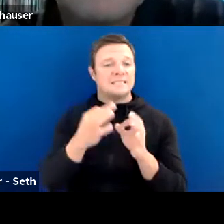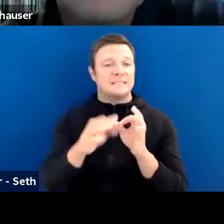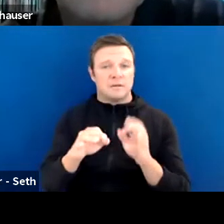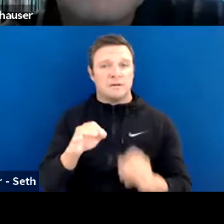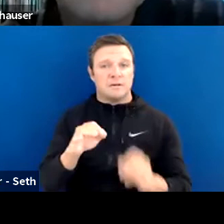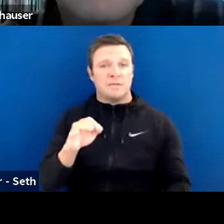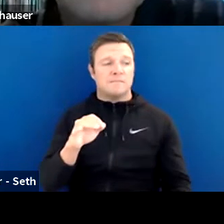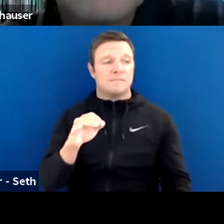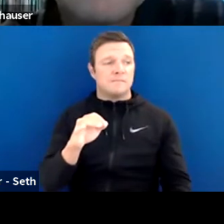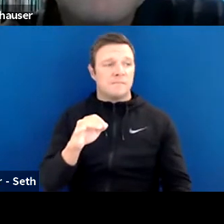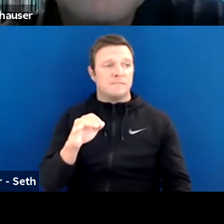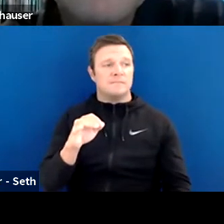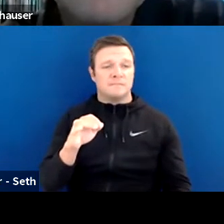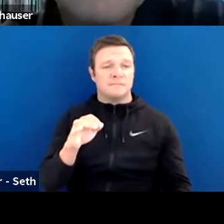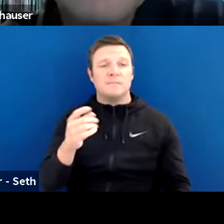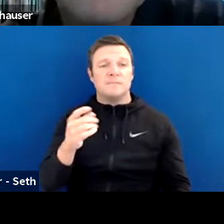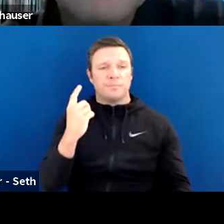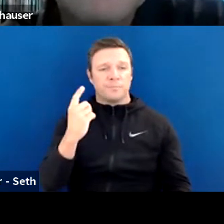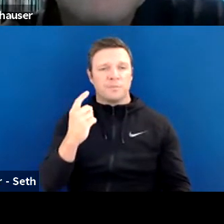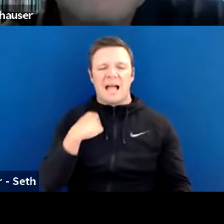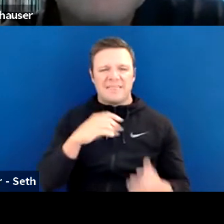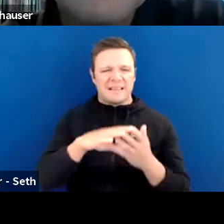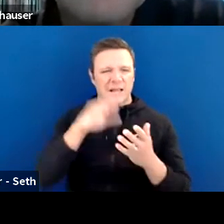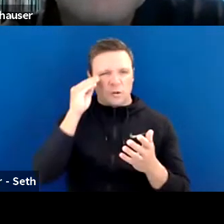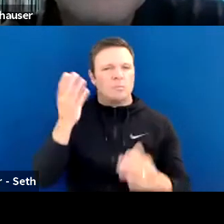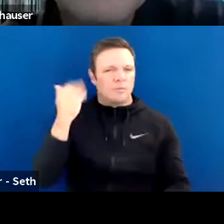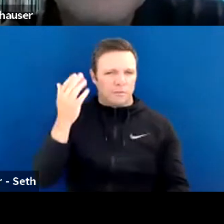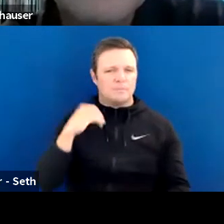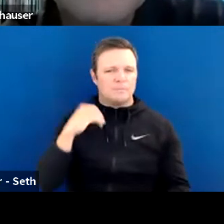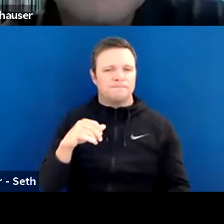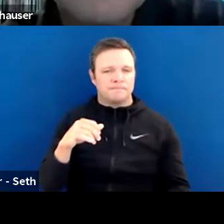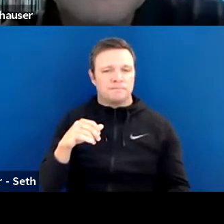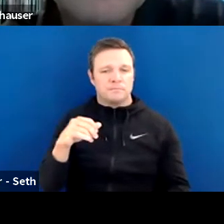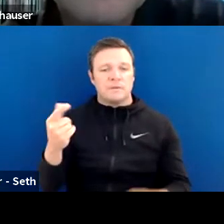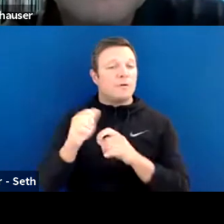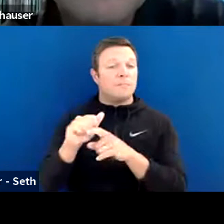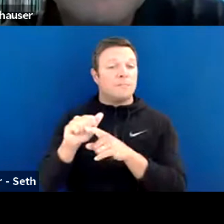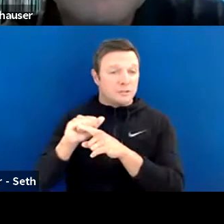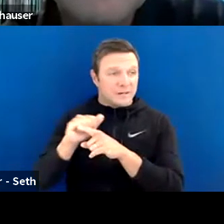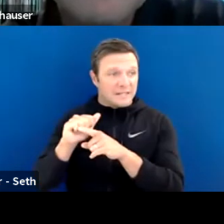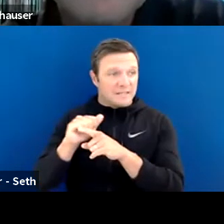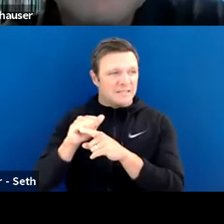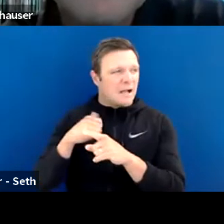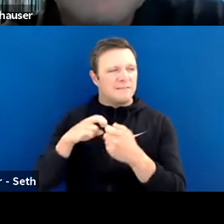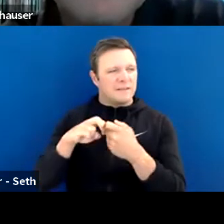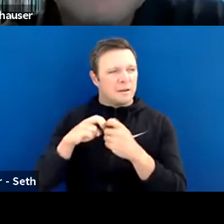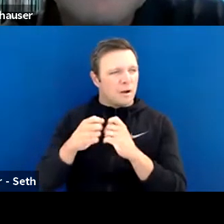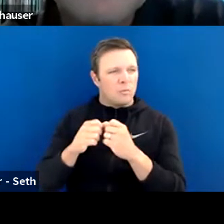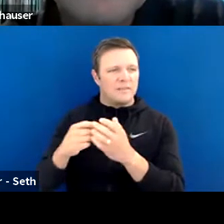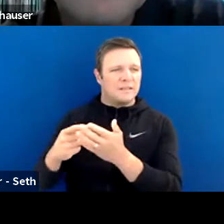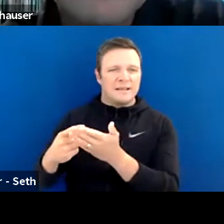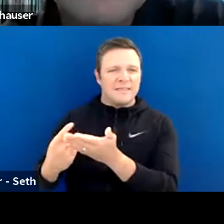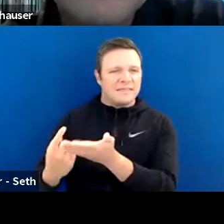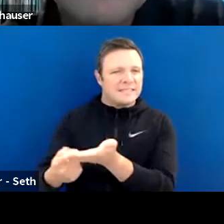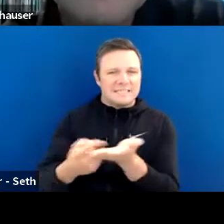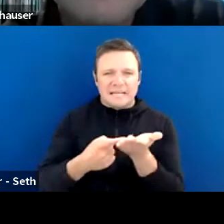to finally catch on. I think I learned this in the trainings. Was I was having a problem with discussions of